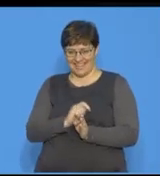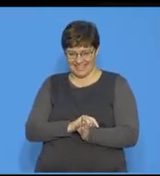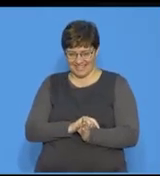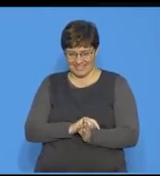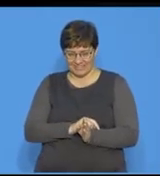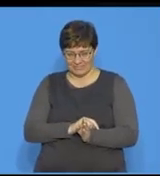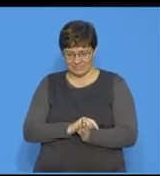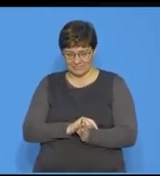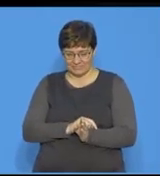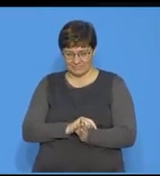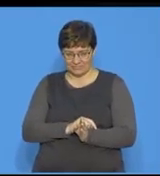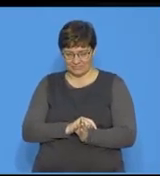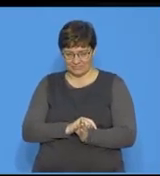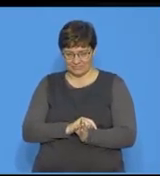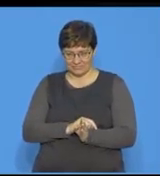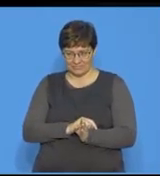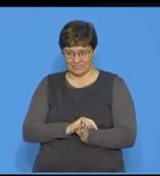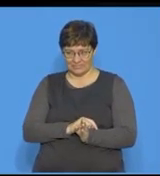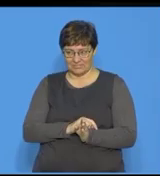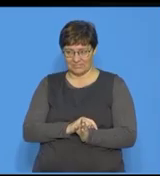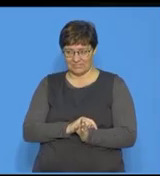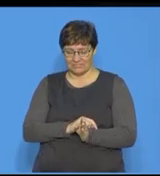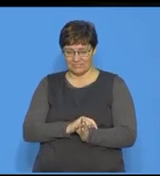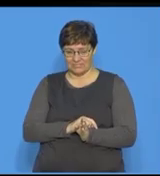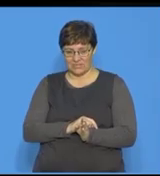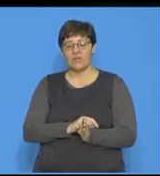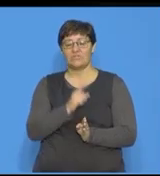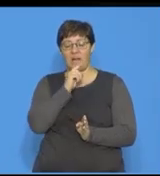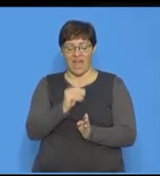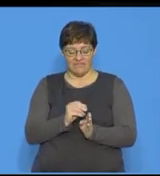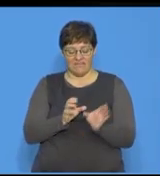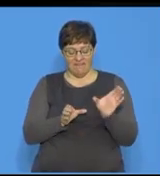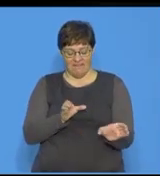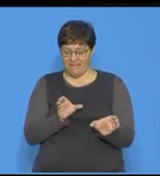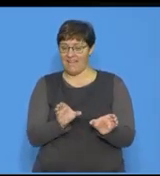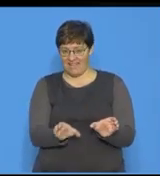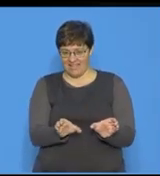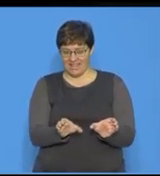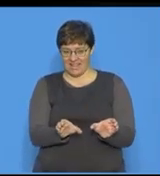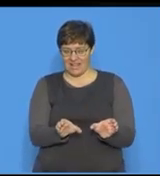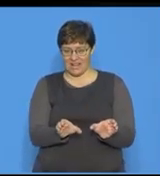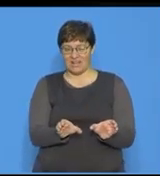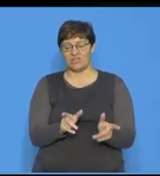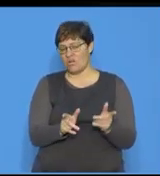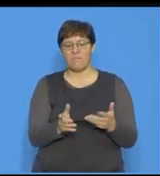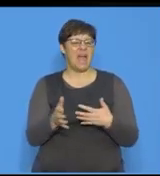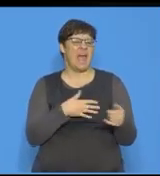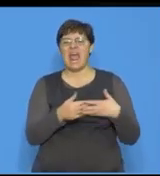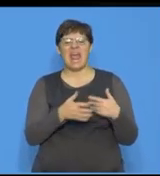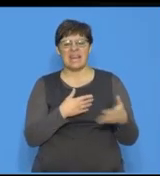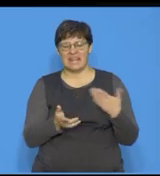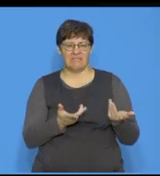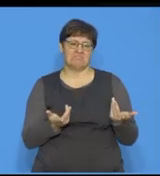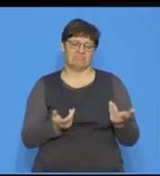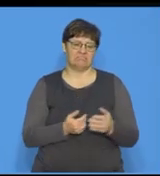0 axis, we've got the males. So at any age range,